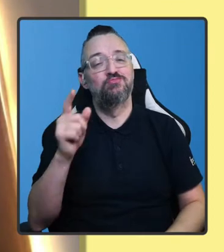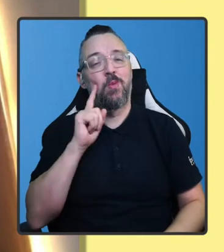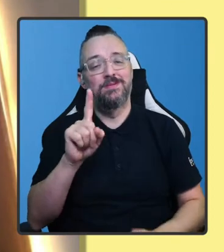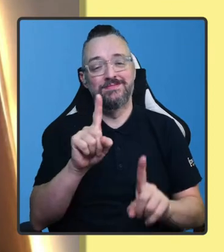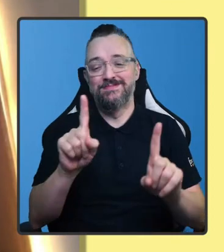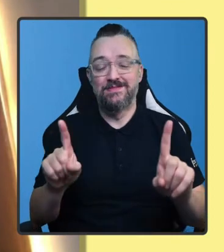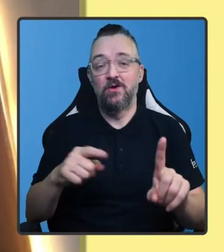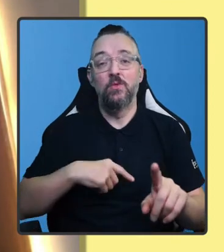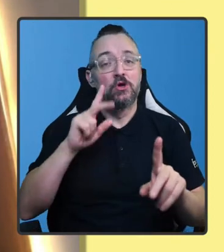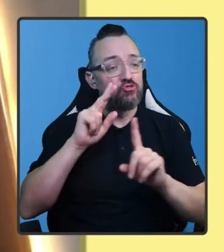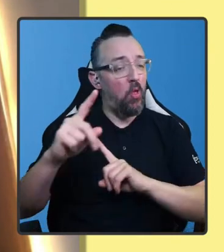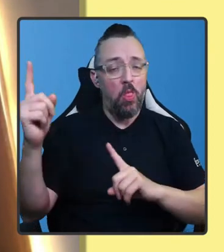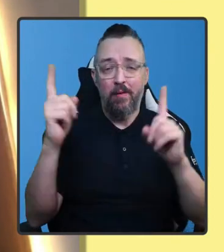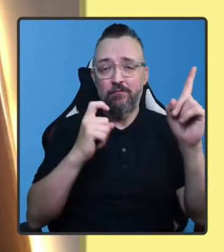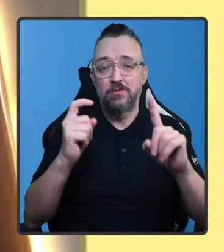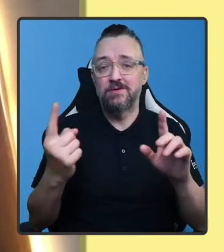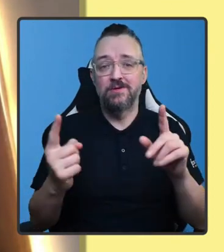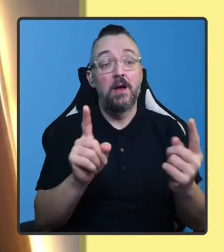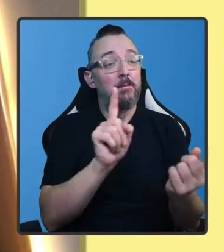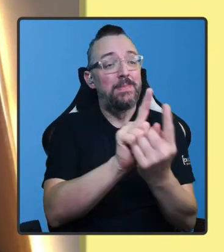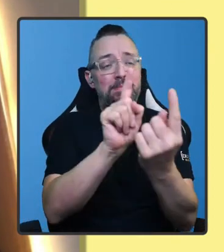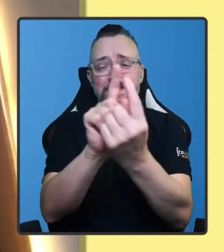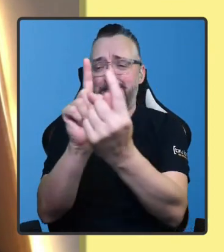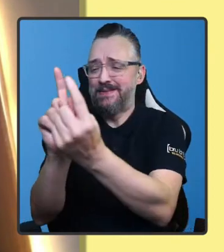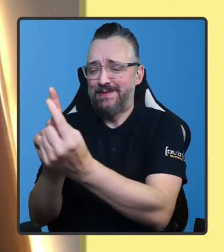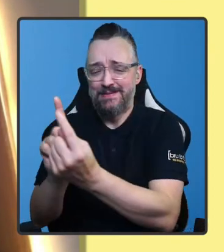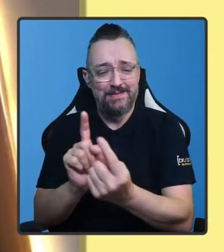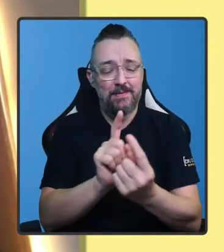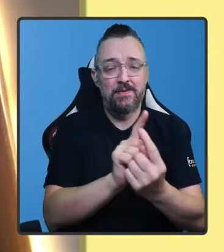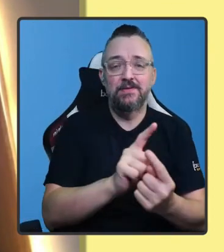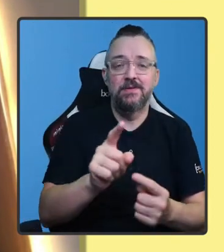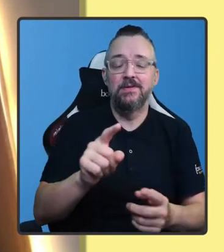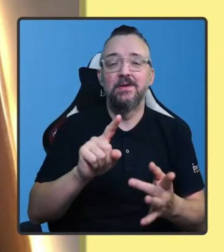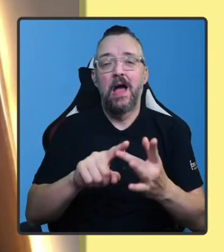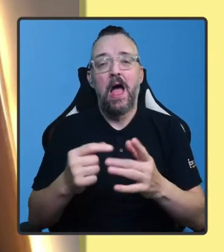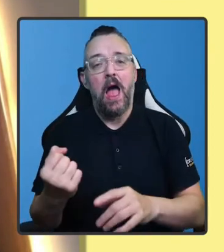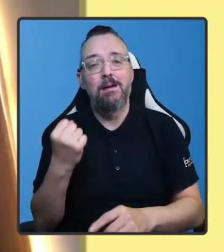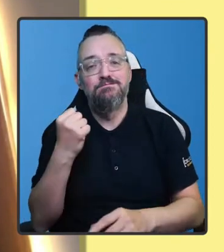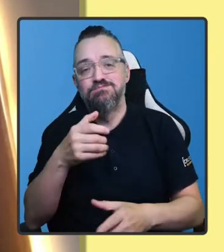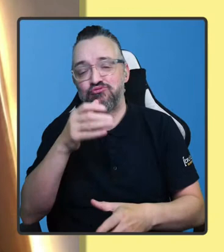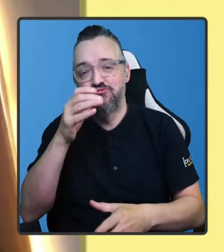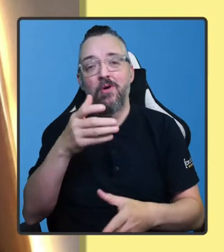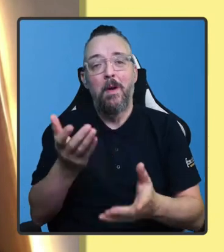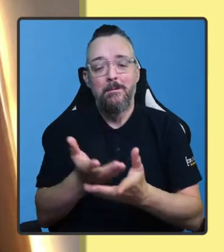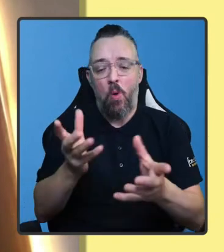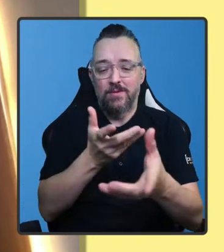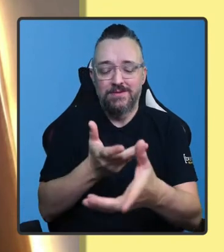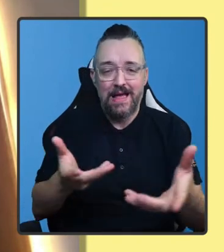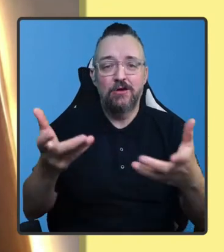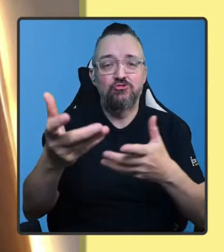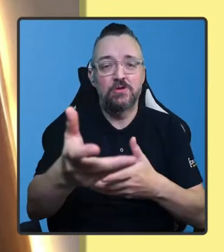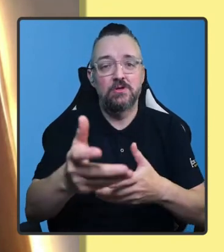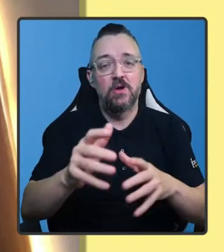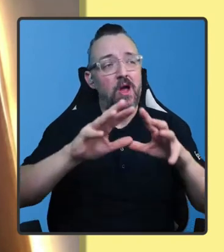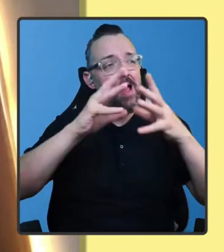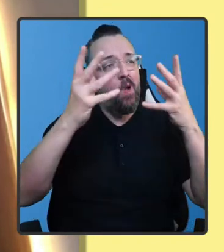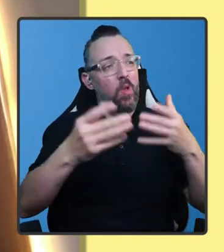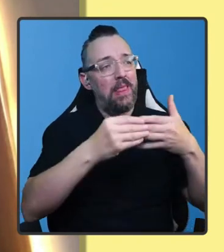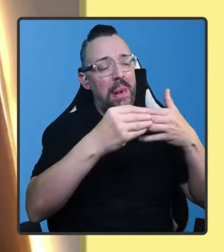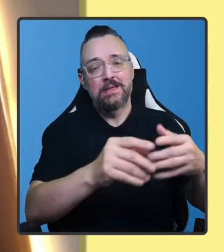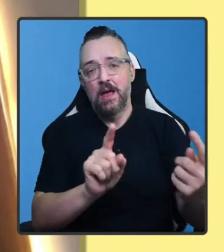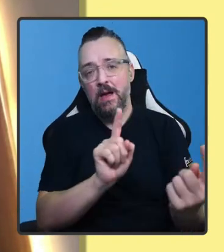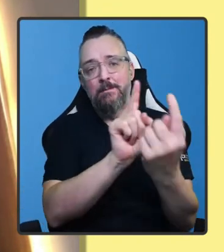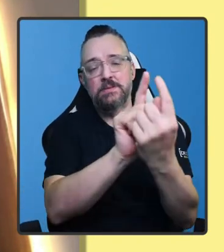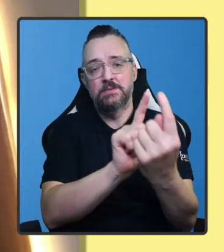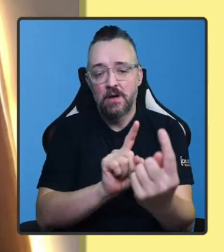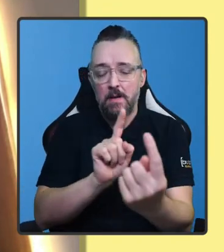the photos with everyone who mattered. Iron brew and bowls were exchanged. World leader after world leader